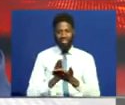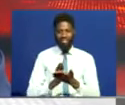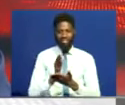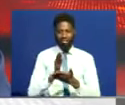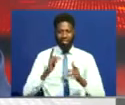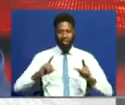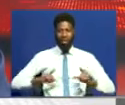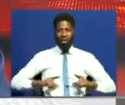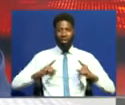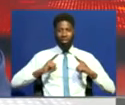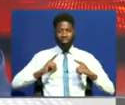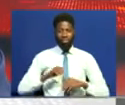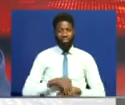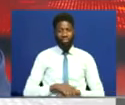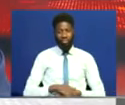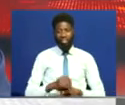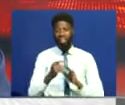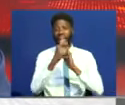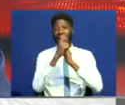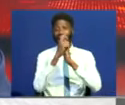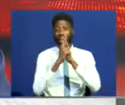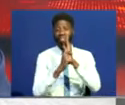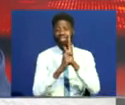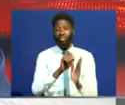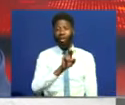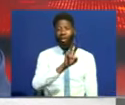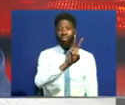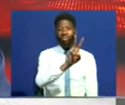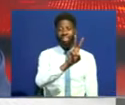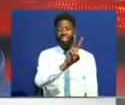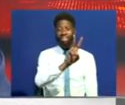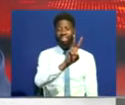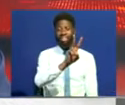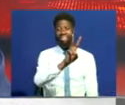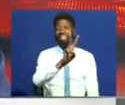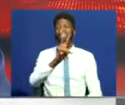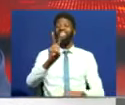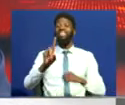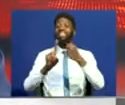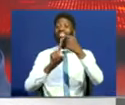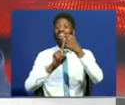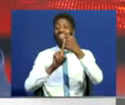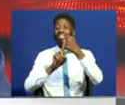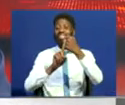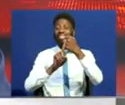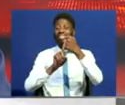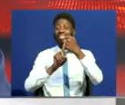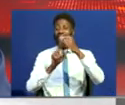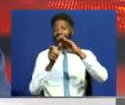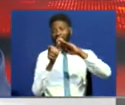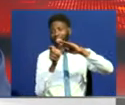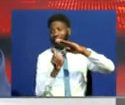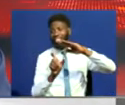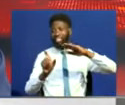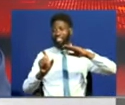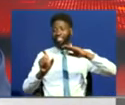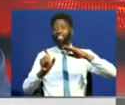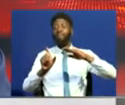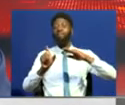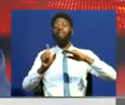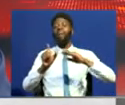26, sub-article 1, every person has a right to life. Mm-hmm. And in that same